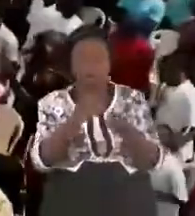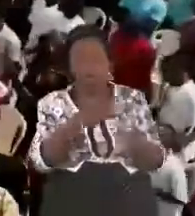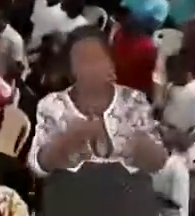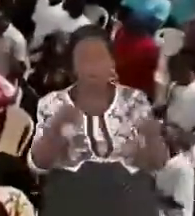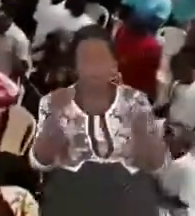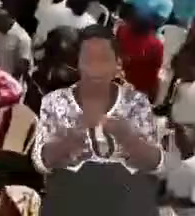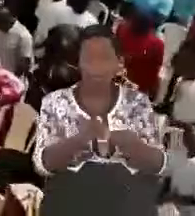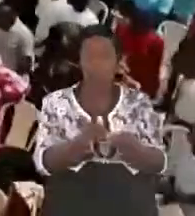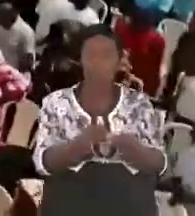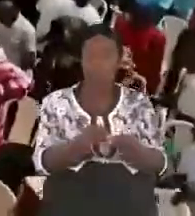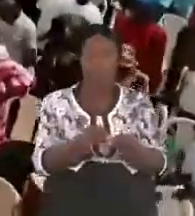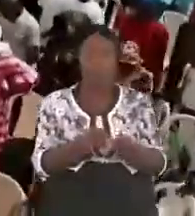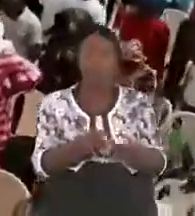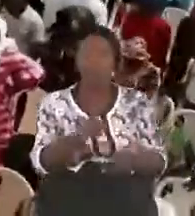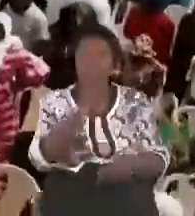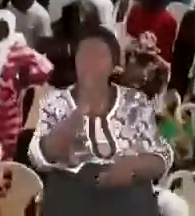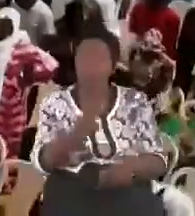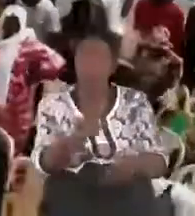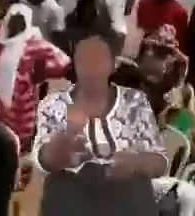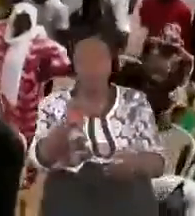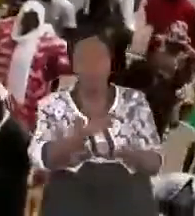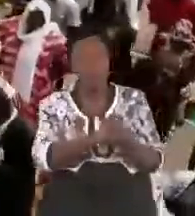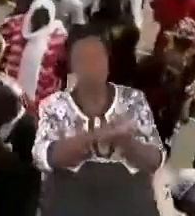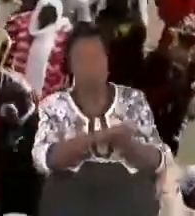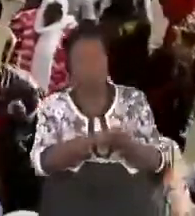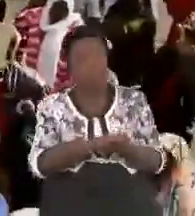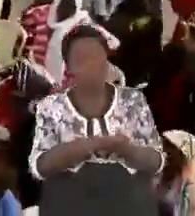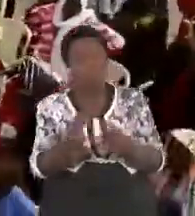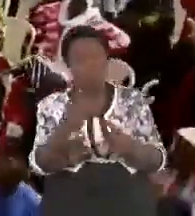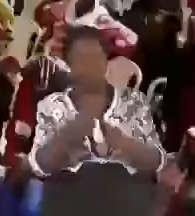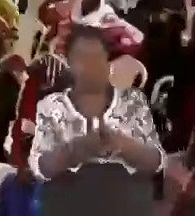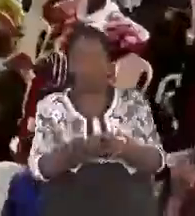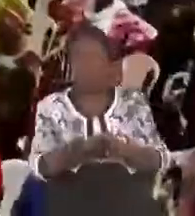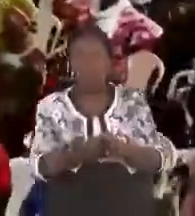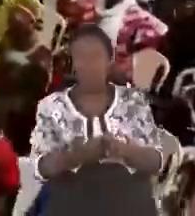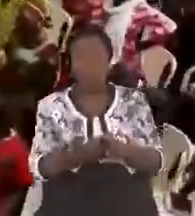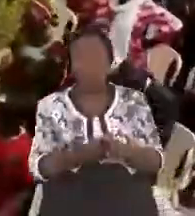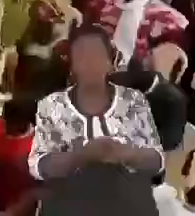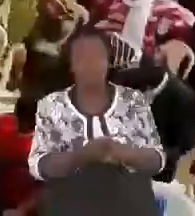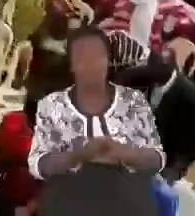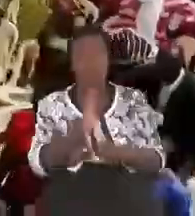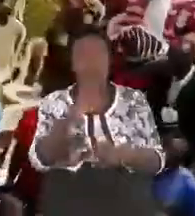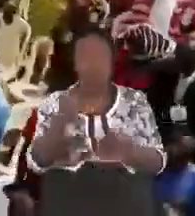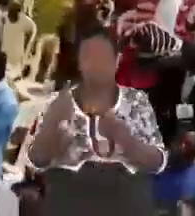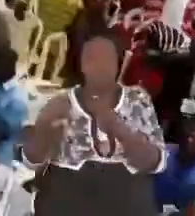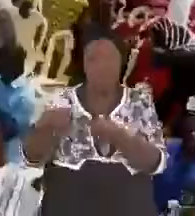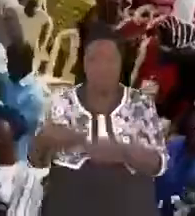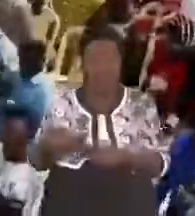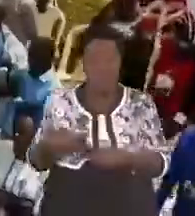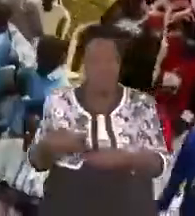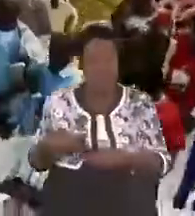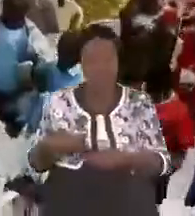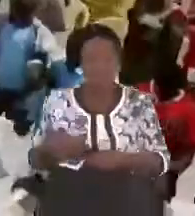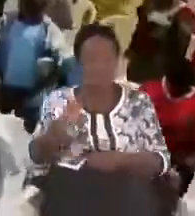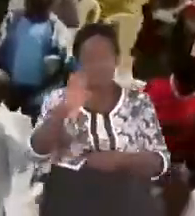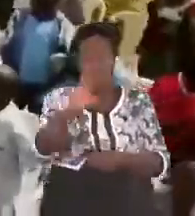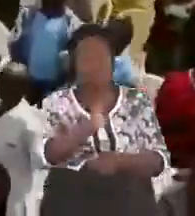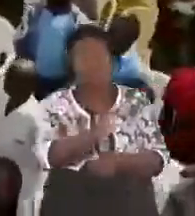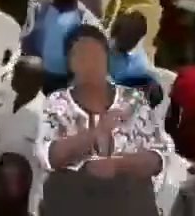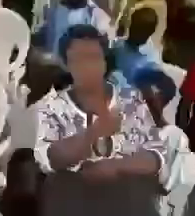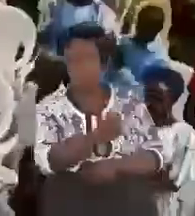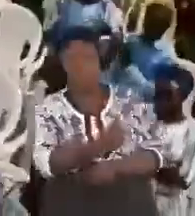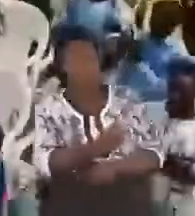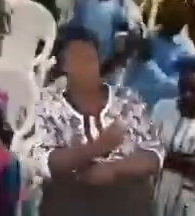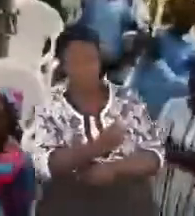Show sanctification through and through. Your heart, your soul,